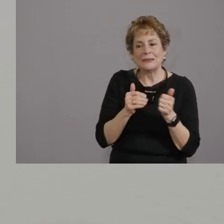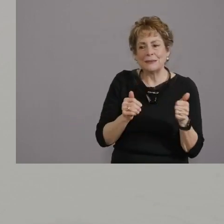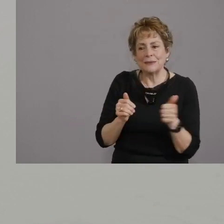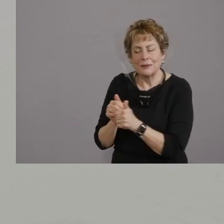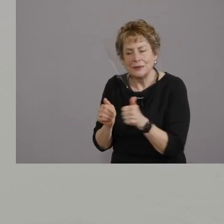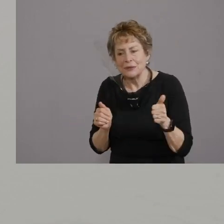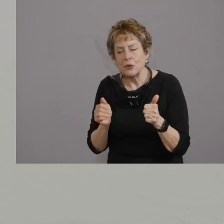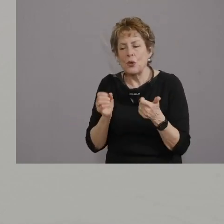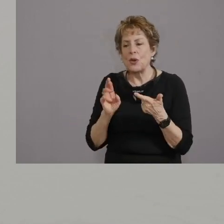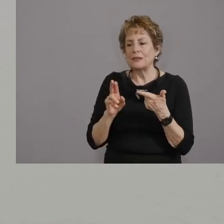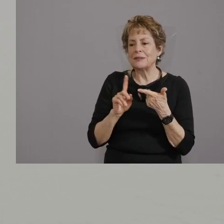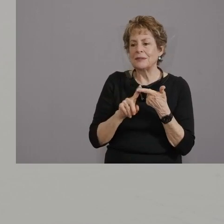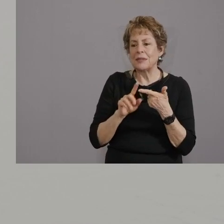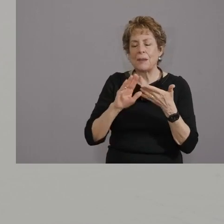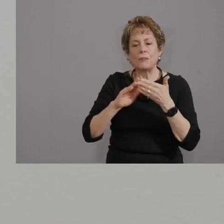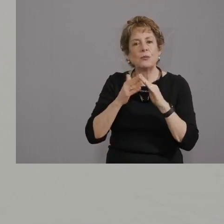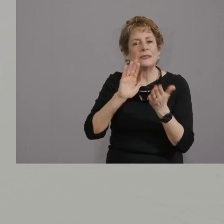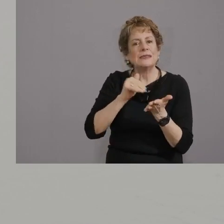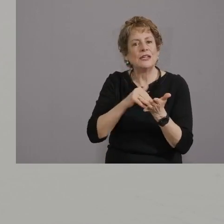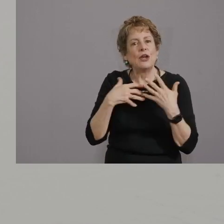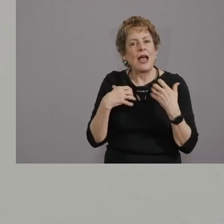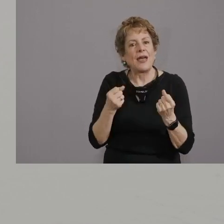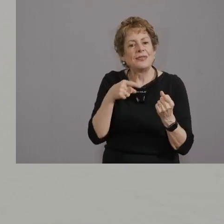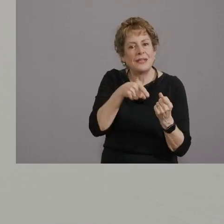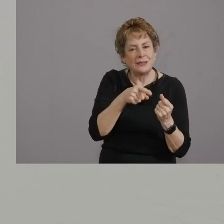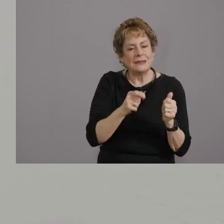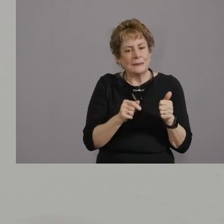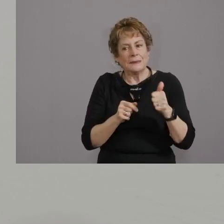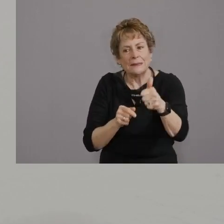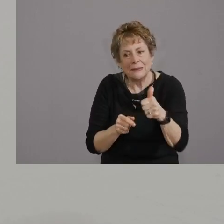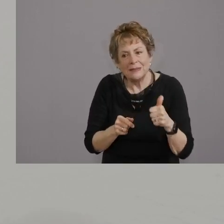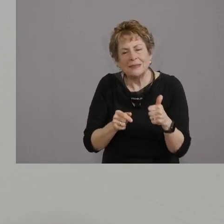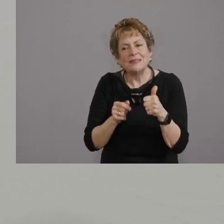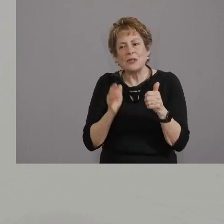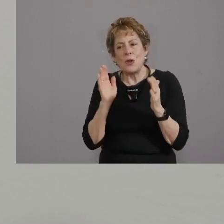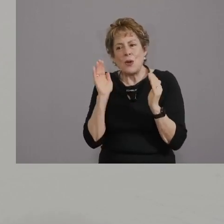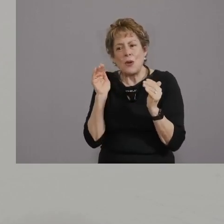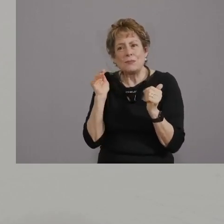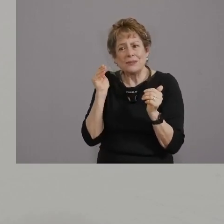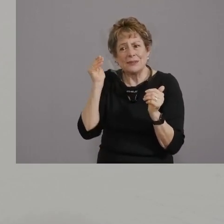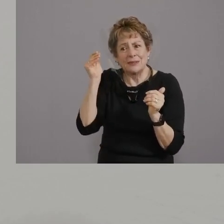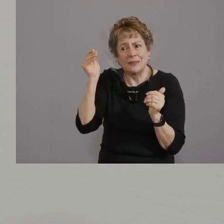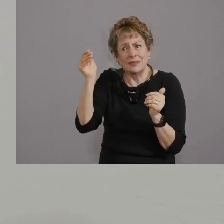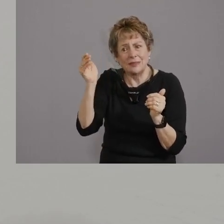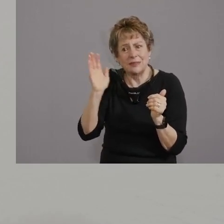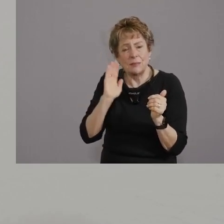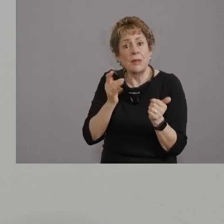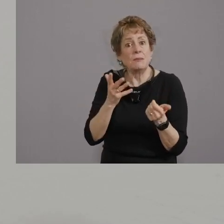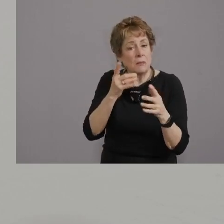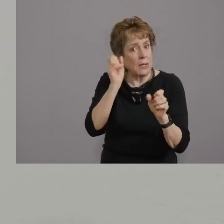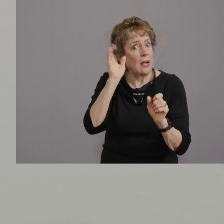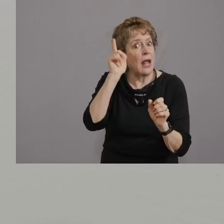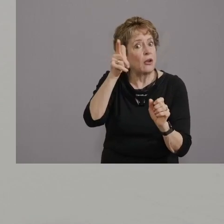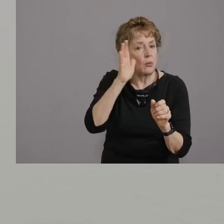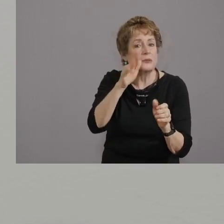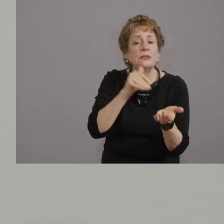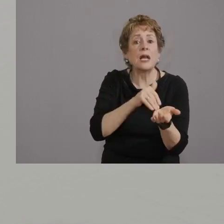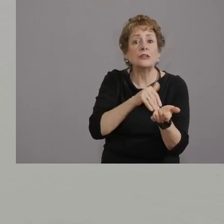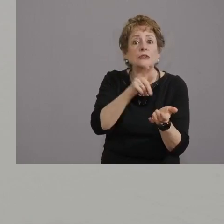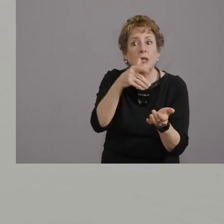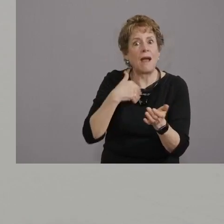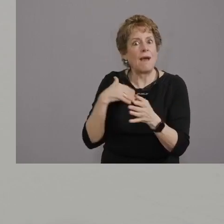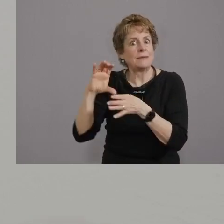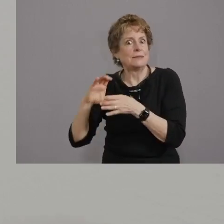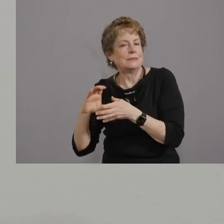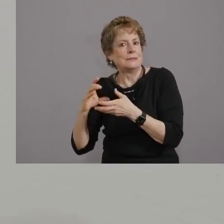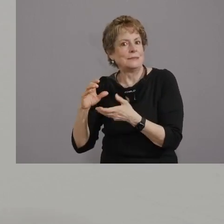just like they would for their flu shot. And so that is our overall goal, is to get it as prevalent as just trying